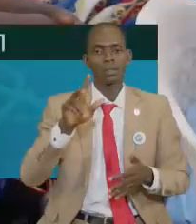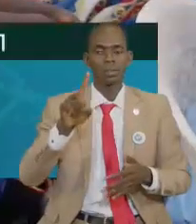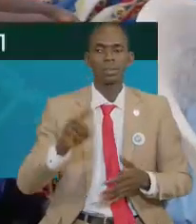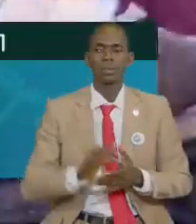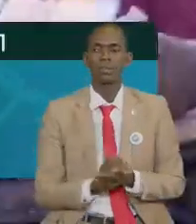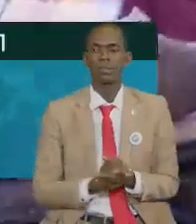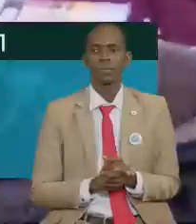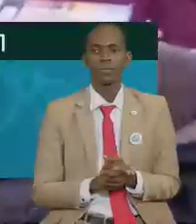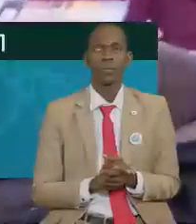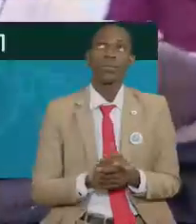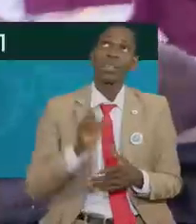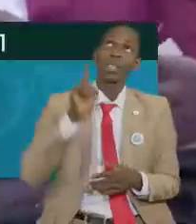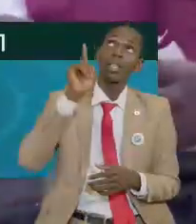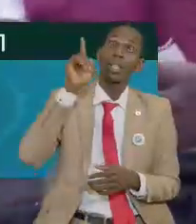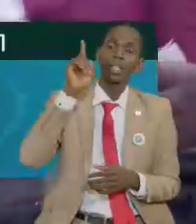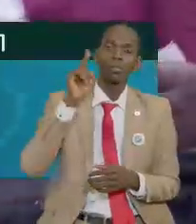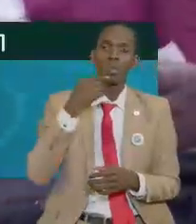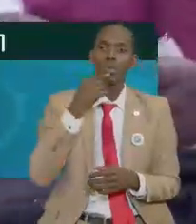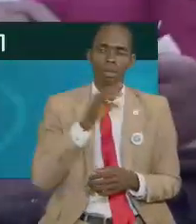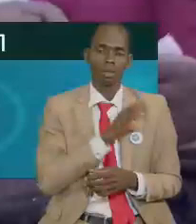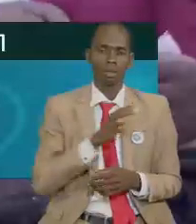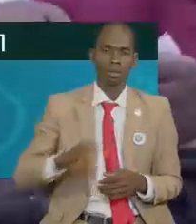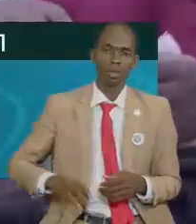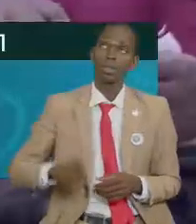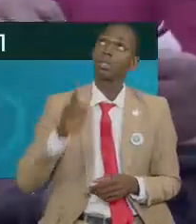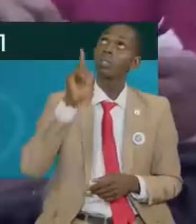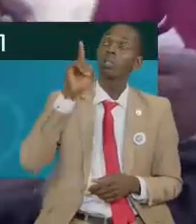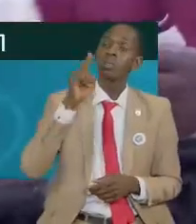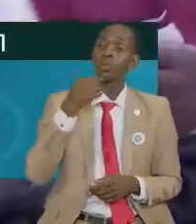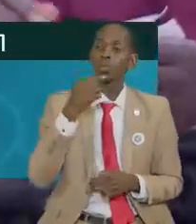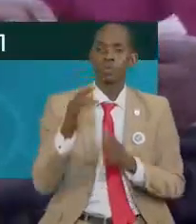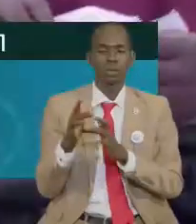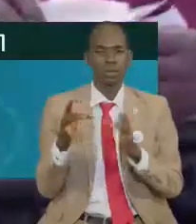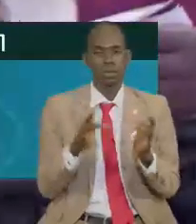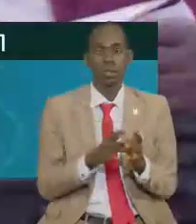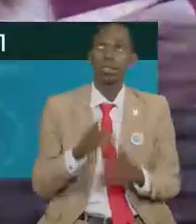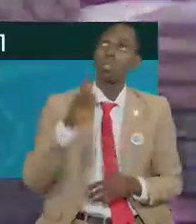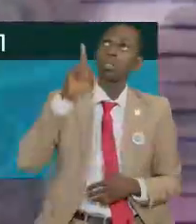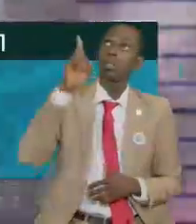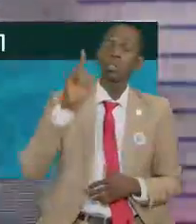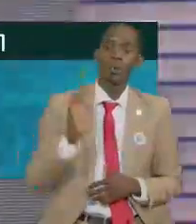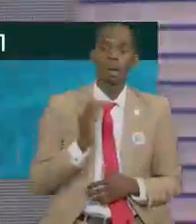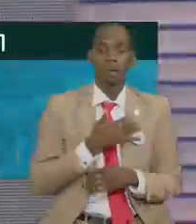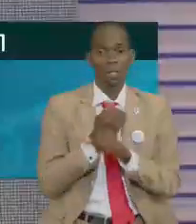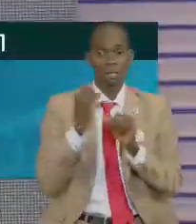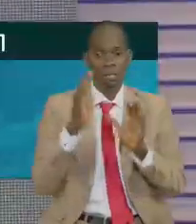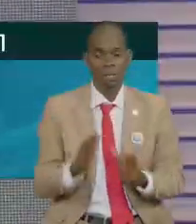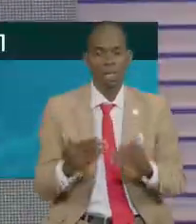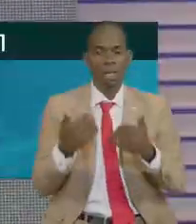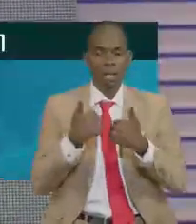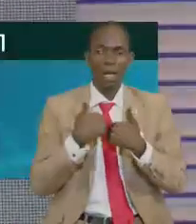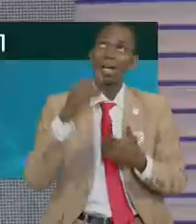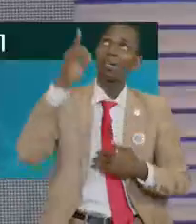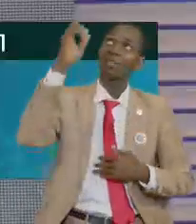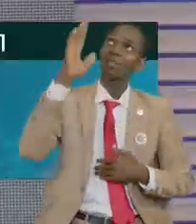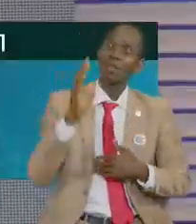Him, Christ, him, Jesus, him, our Savior, as God exalted with